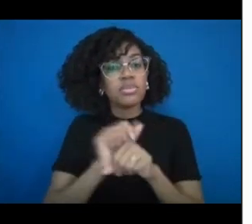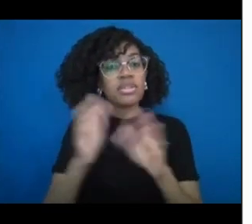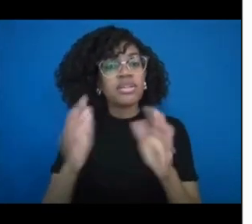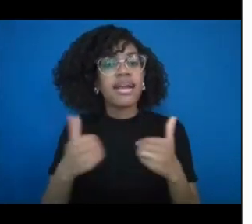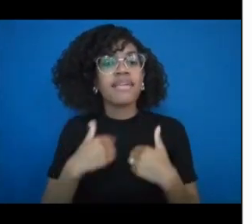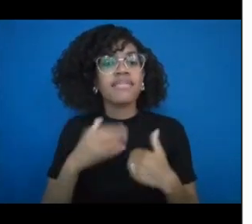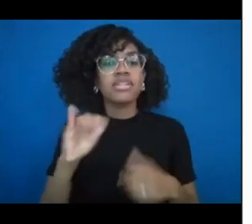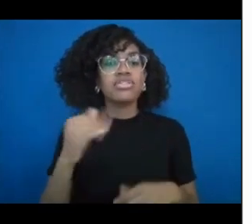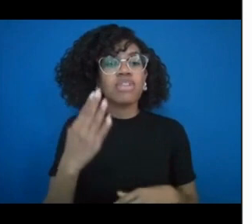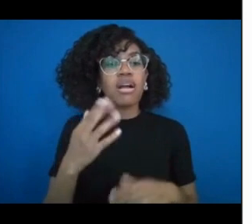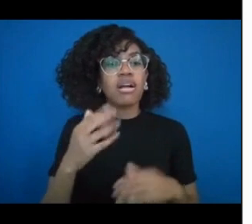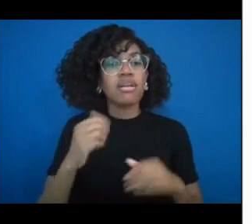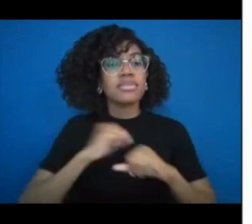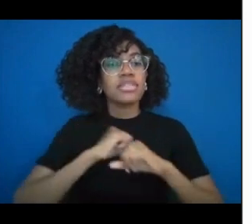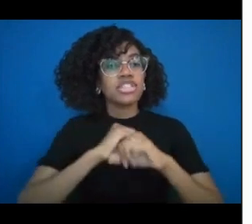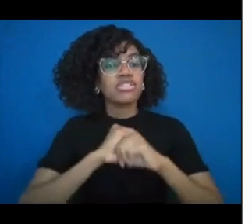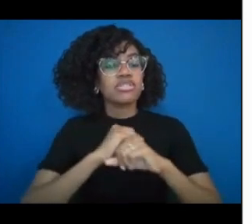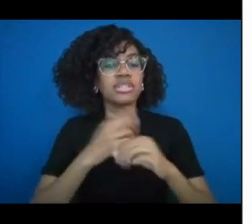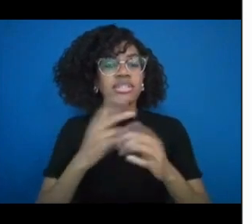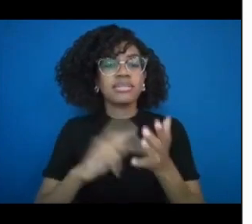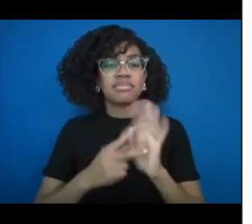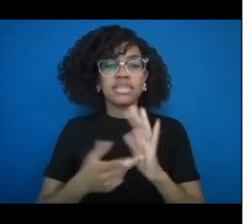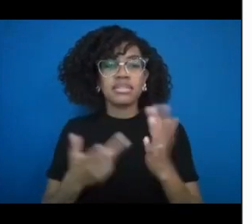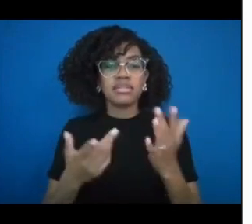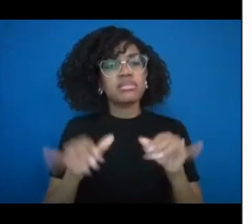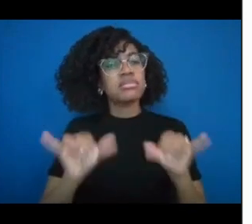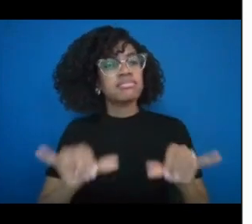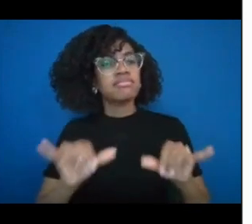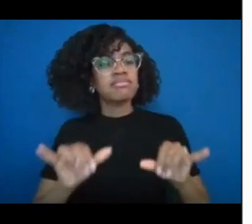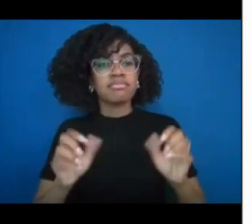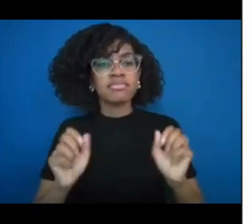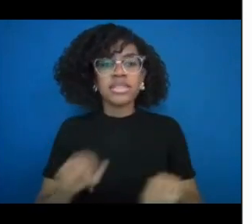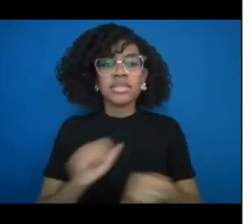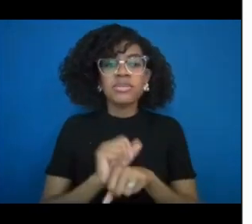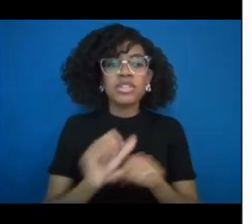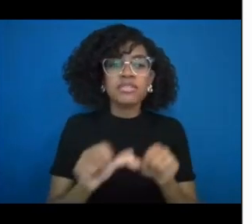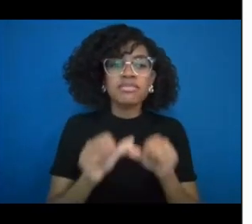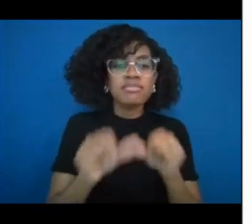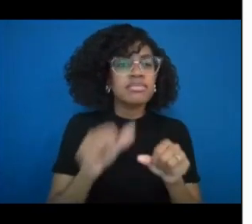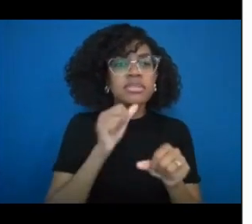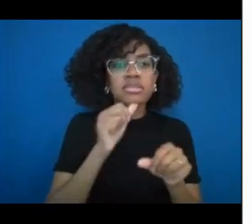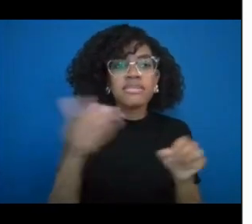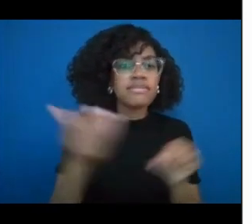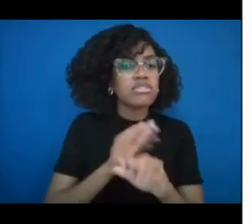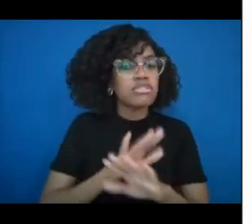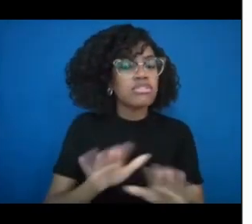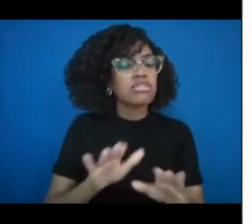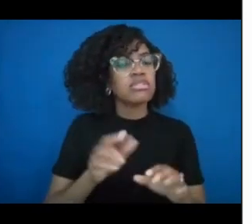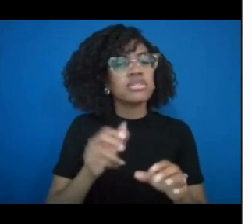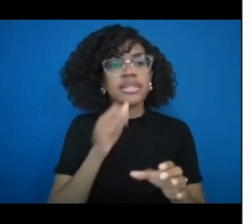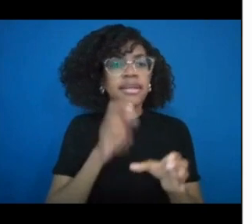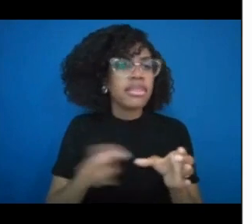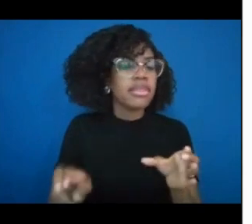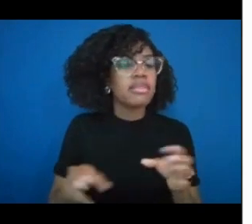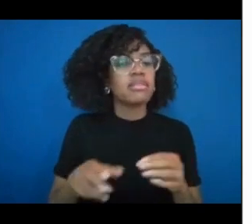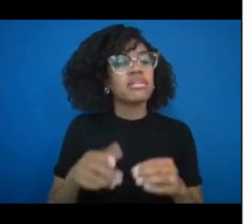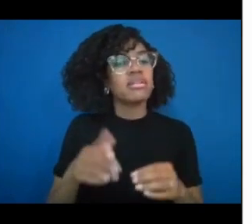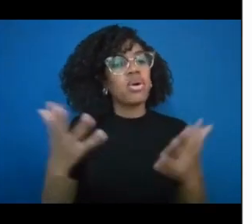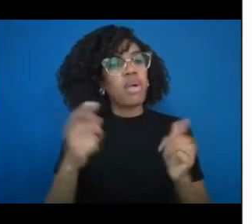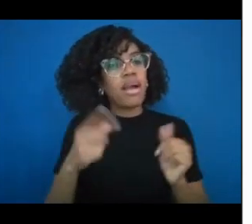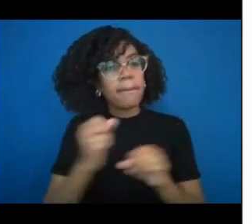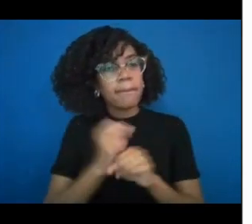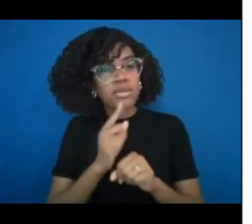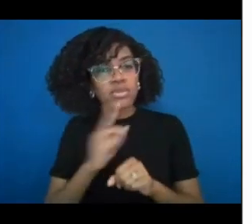safe, healthy, and accessible workplaces. They are able to know their job's going to be there tomorrow without arbitrary